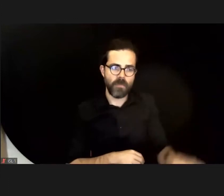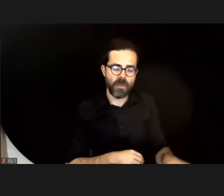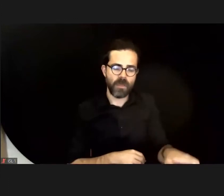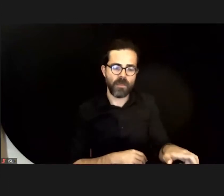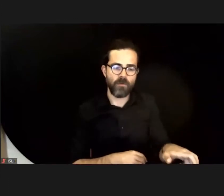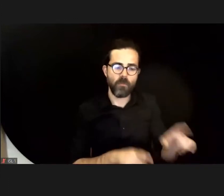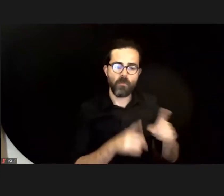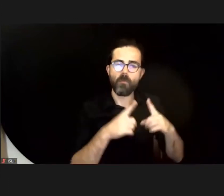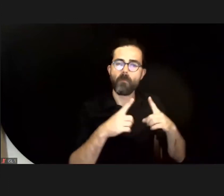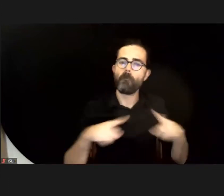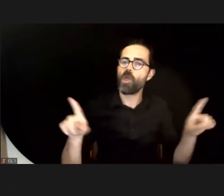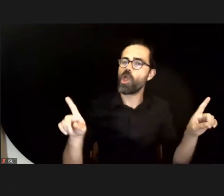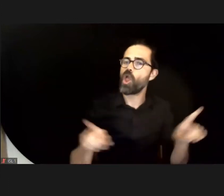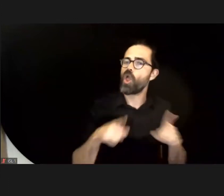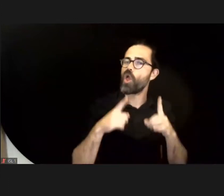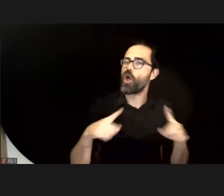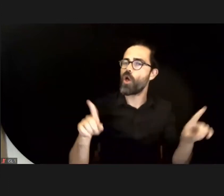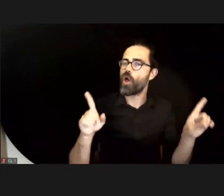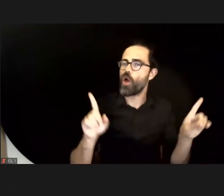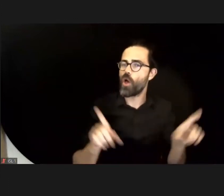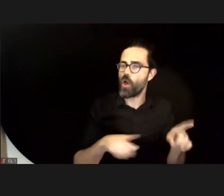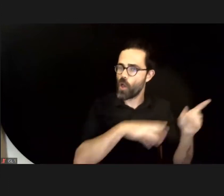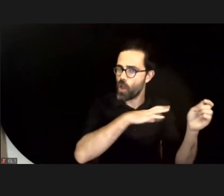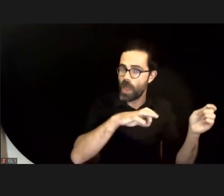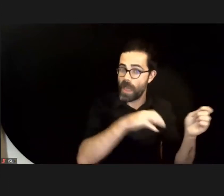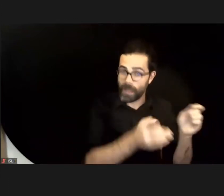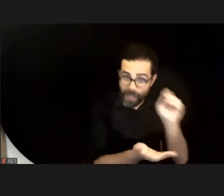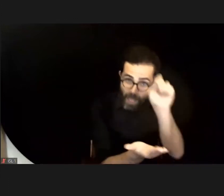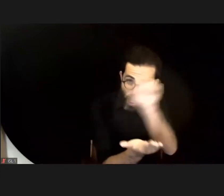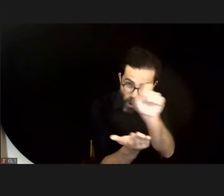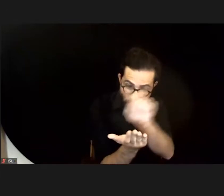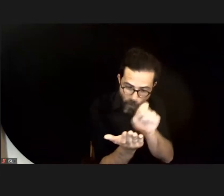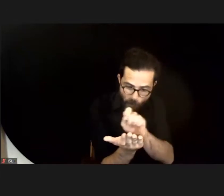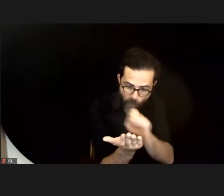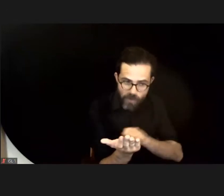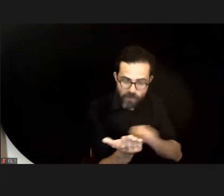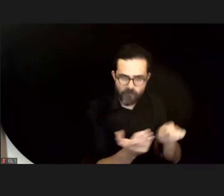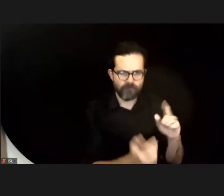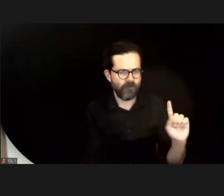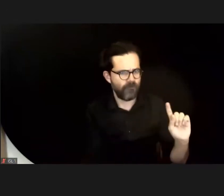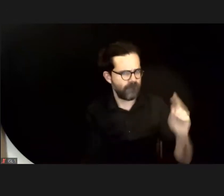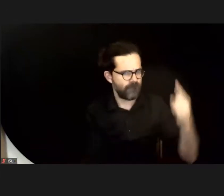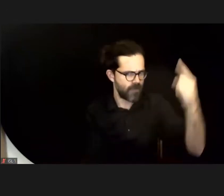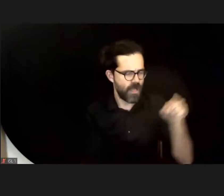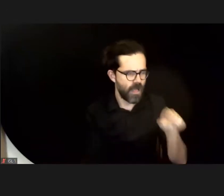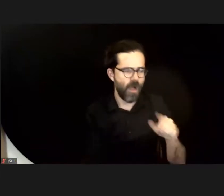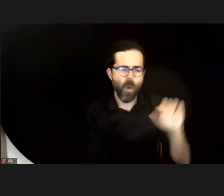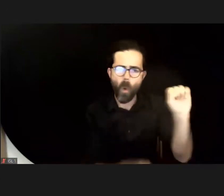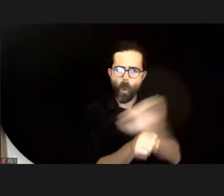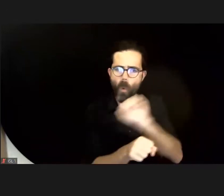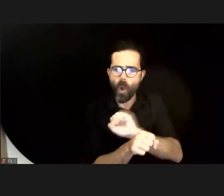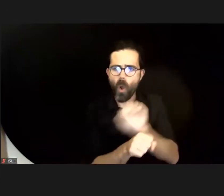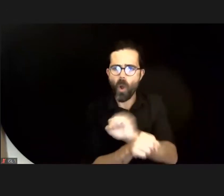First, you need to do the field work. The field work is